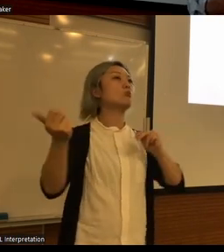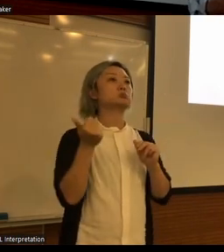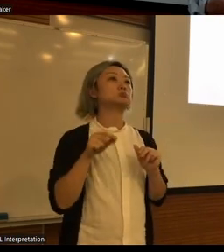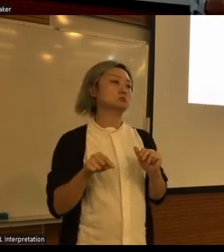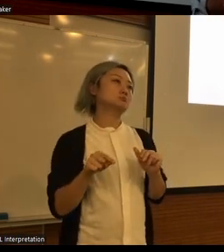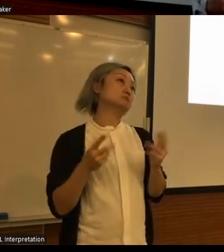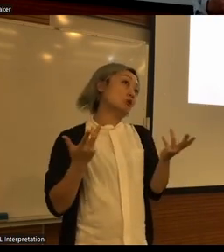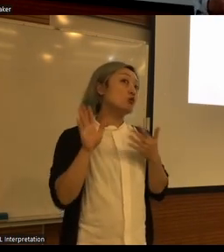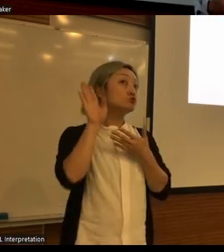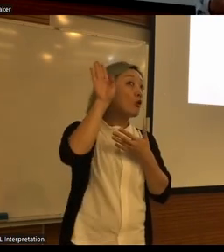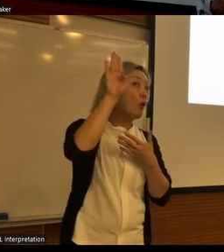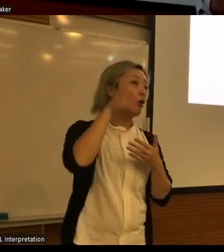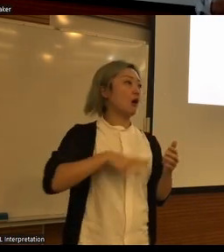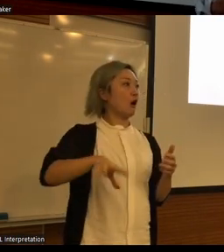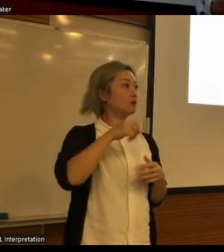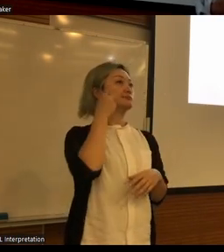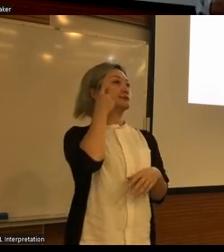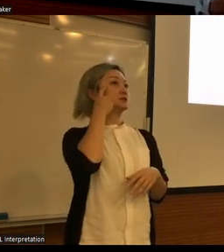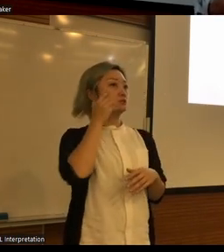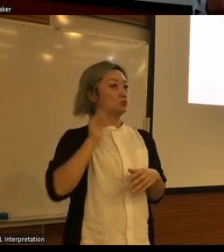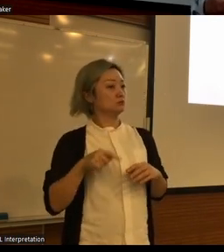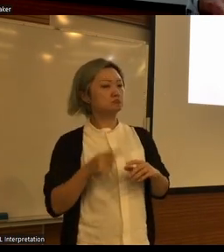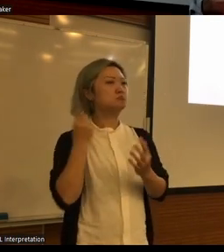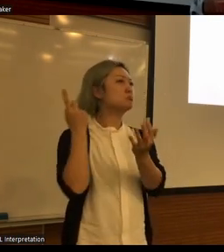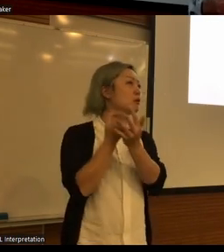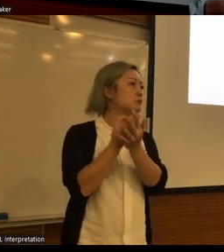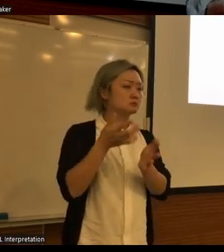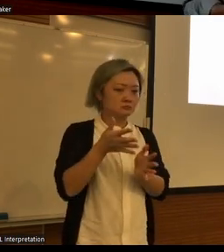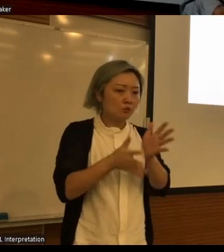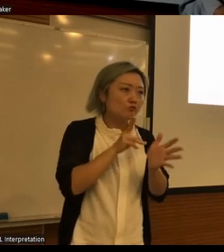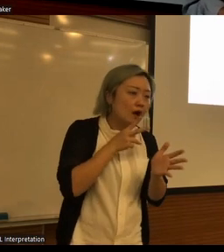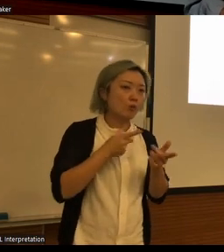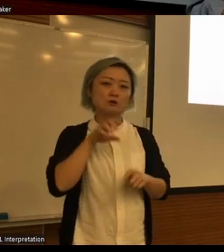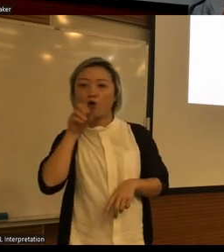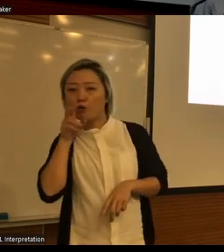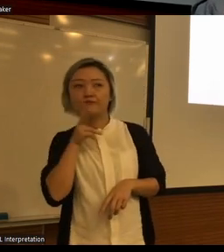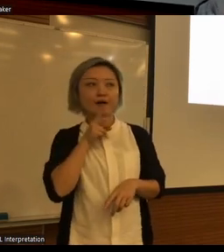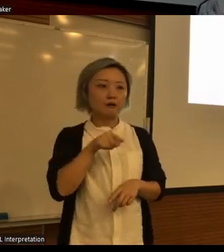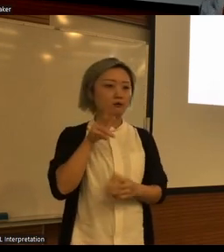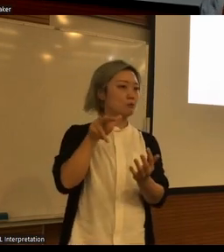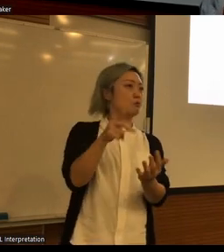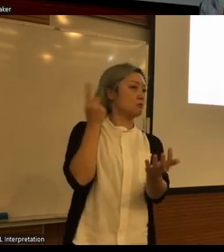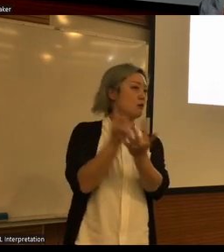And maybe we'll know more in the near future about what really happens.